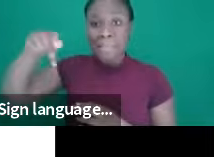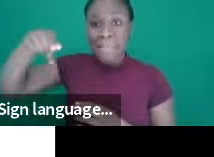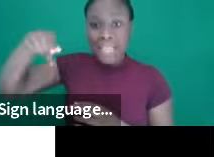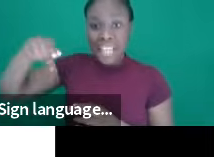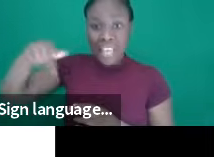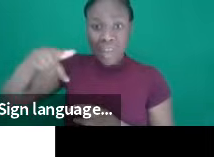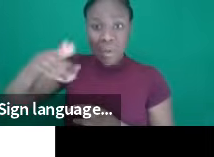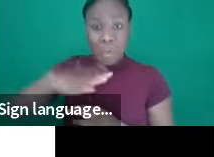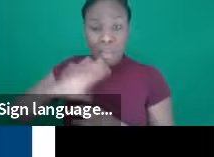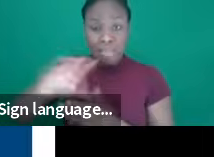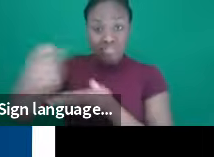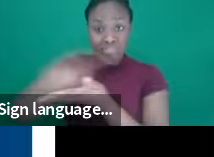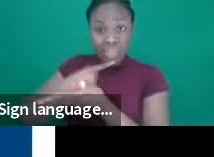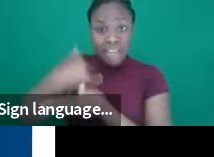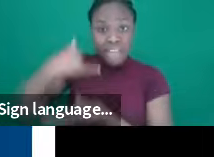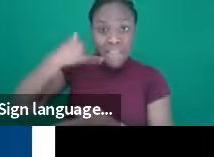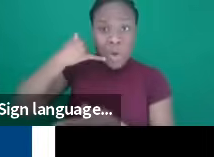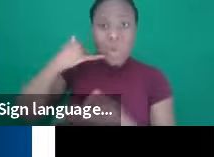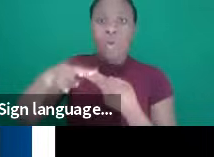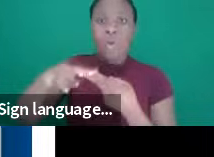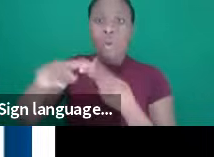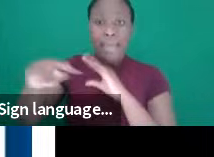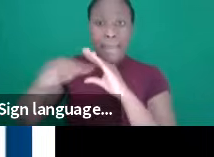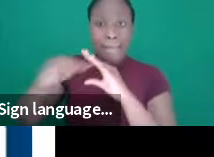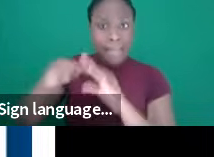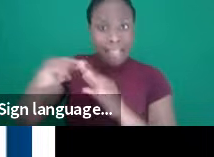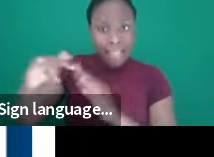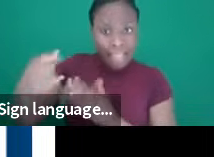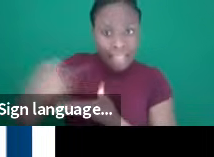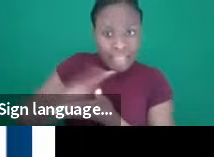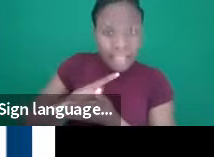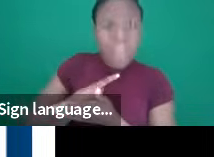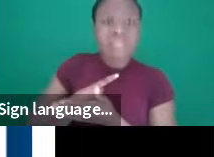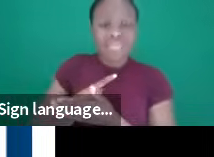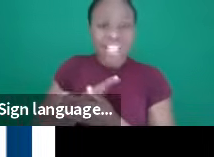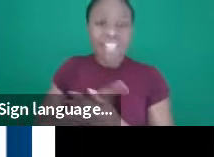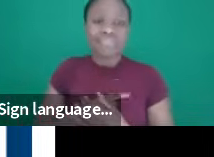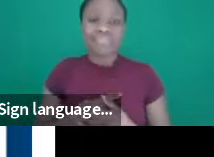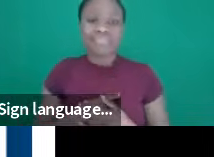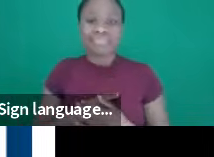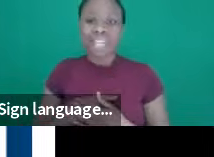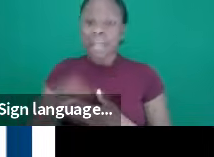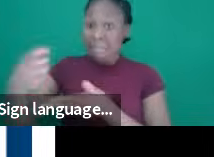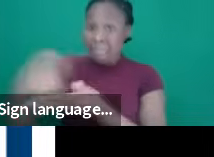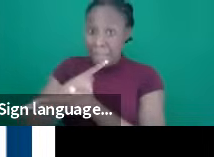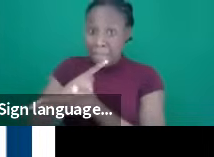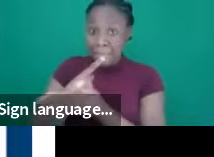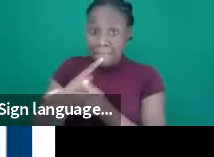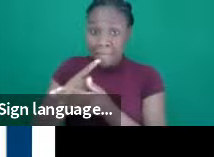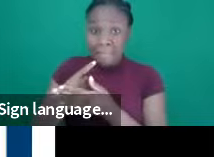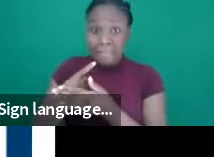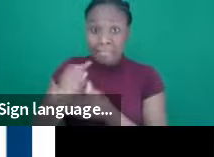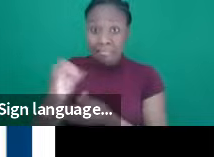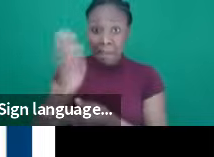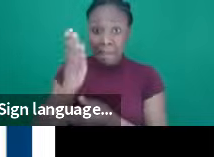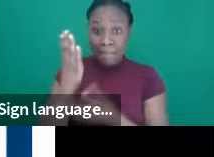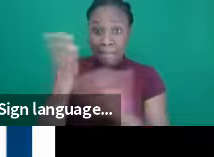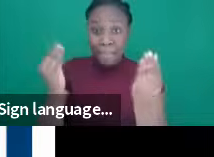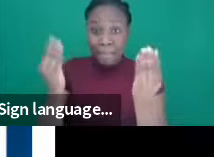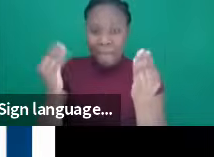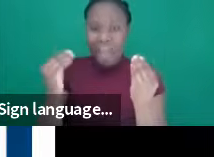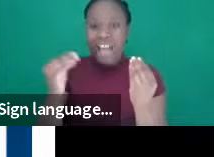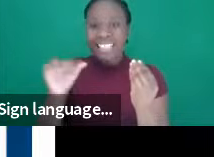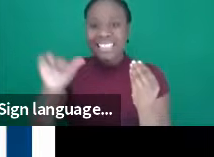order to finalize the registration. Capture the last 6 digits of the OTP and click Submit.